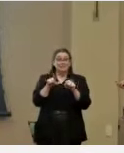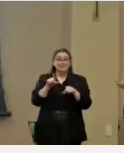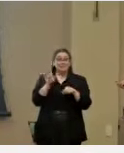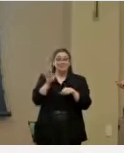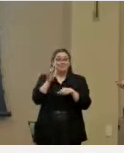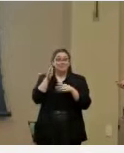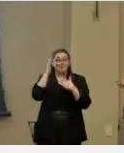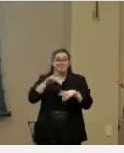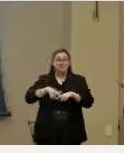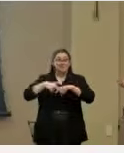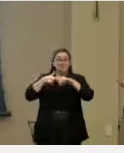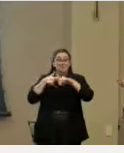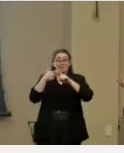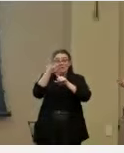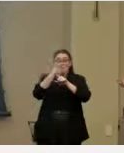patients after 3 months.